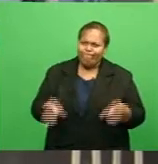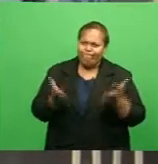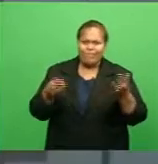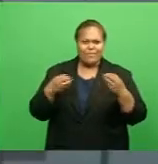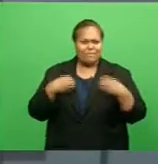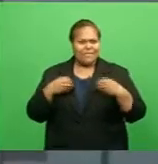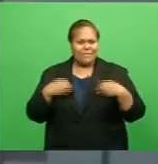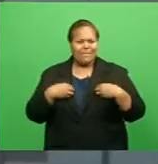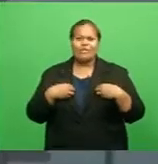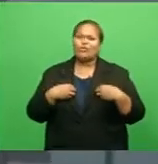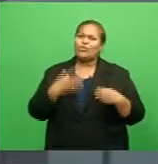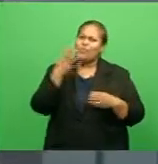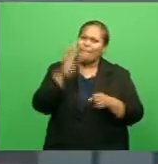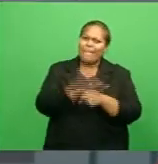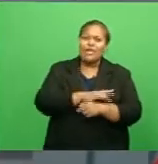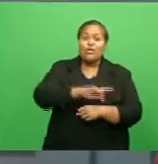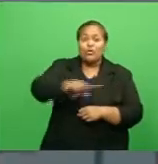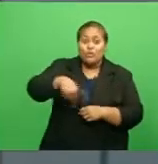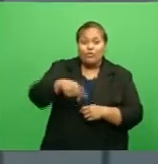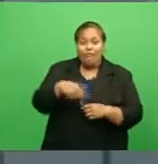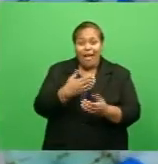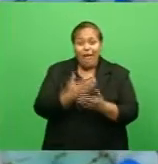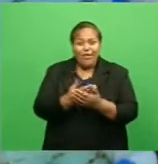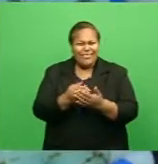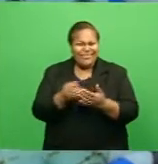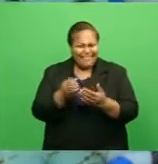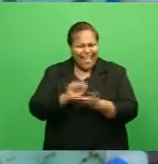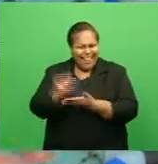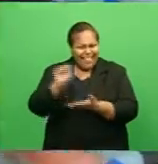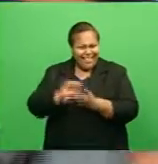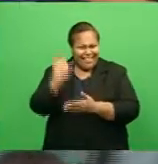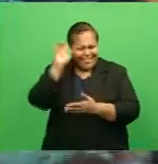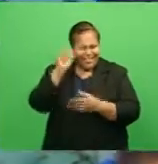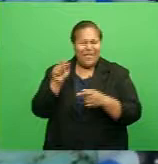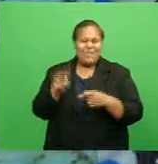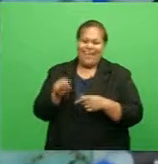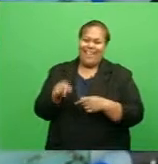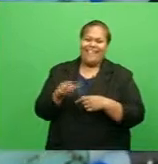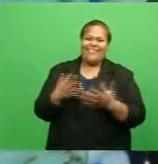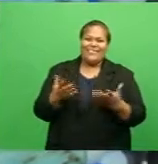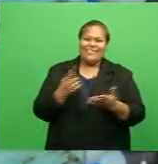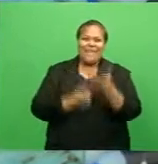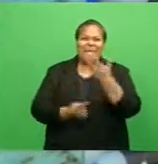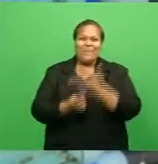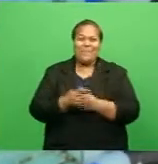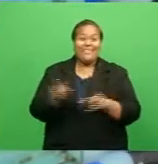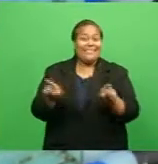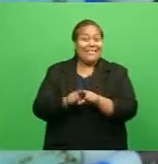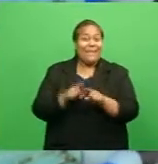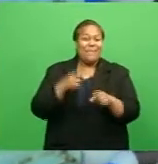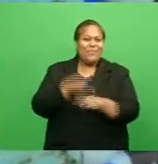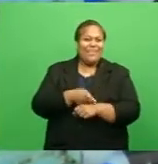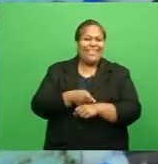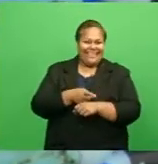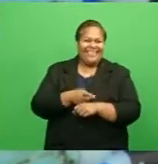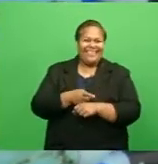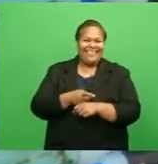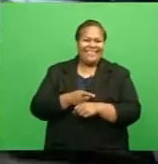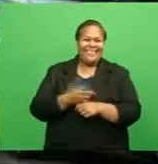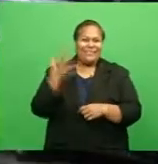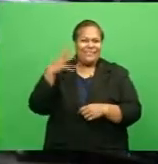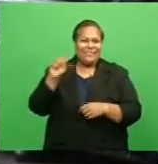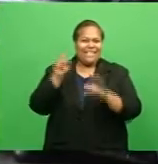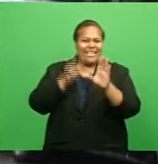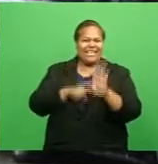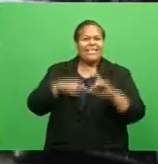Suva on sale, and hopefully, that will follow through. The SEC and the Retailers Associations have also called on retailers to open up